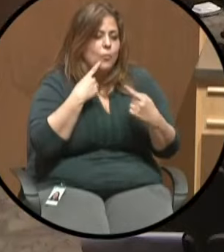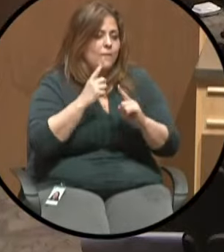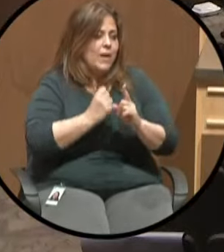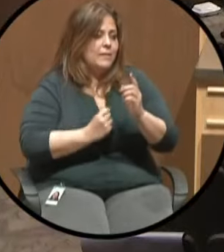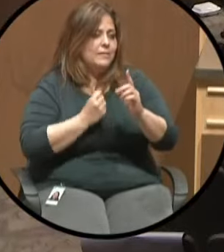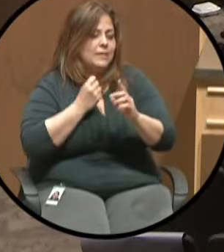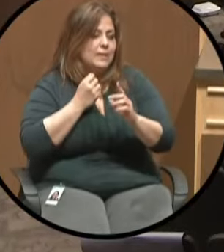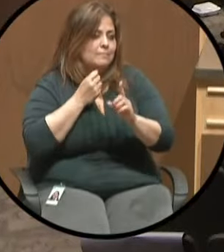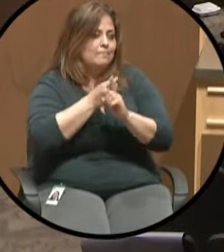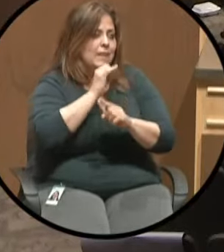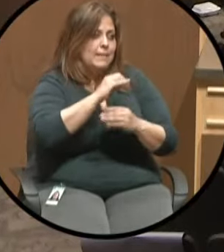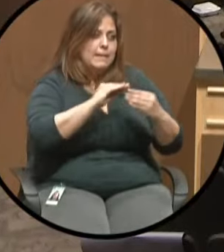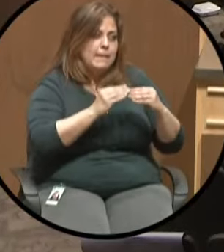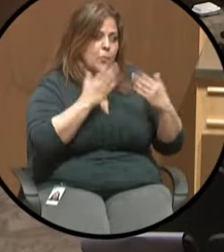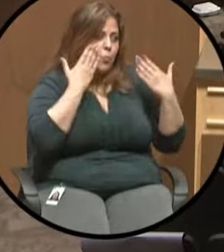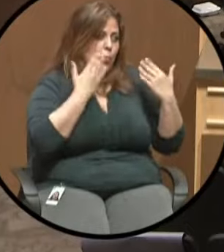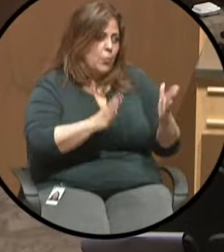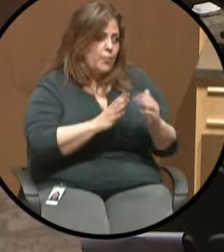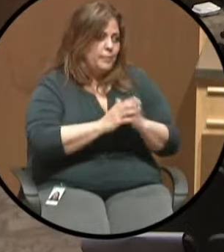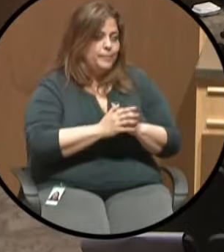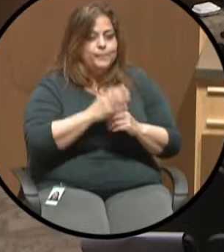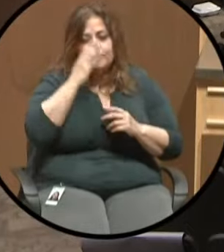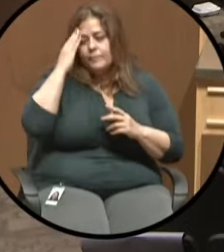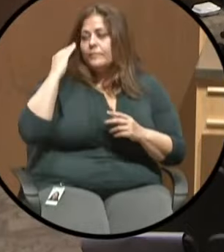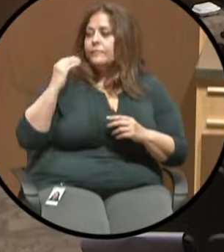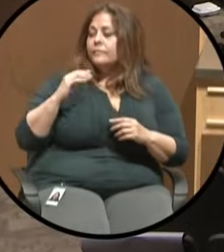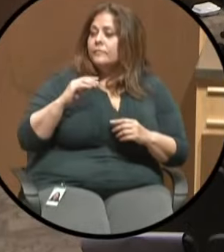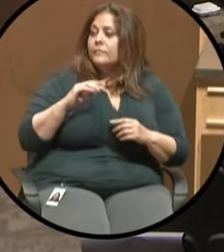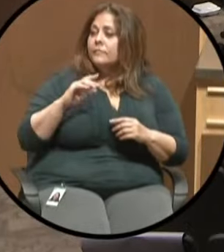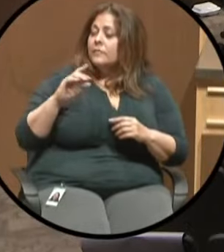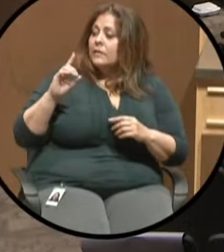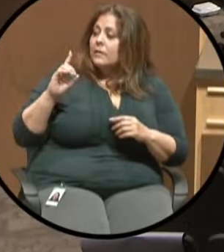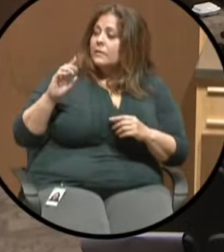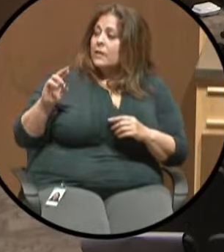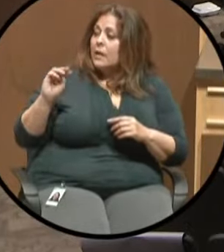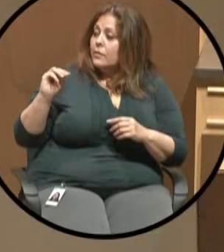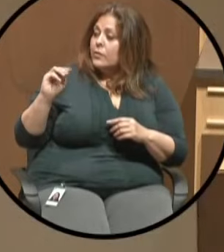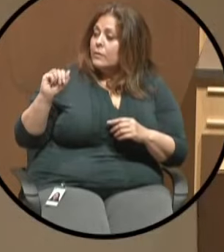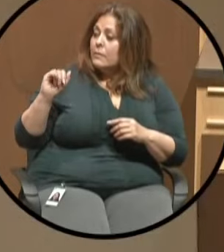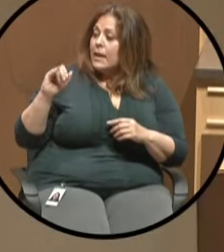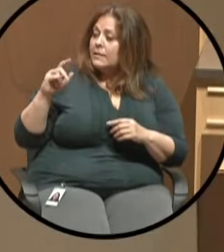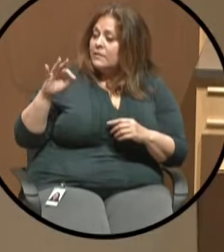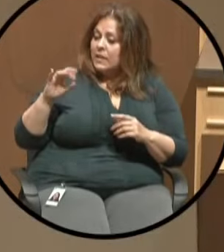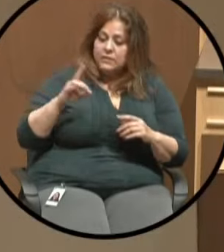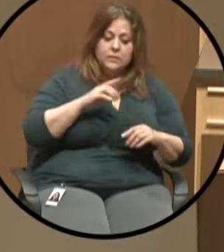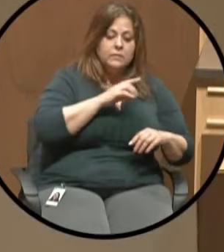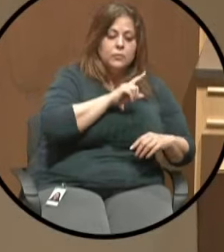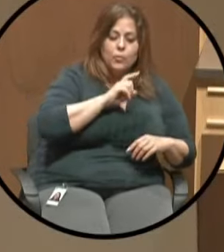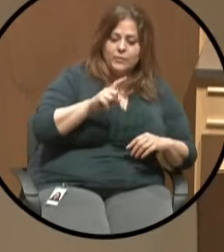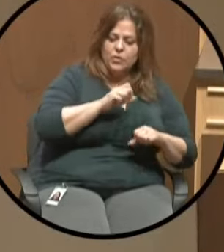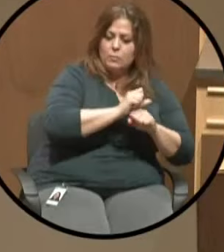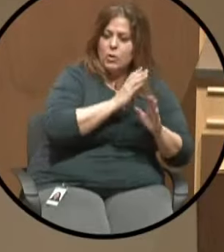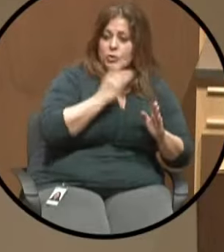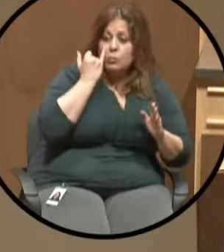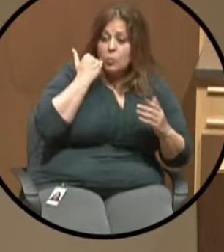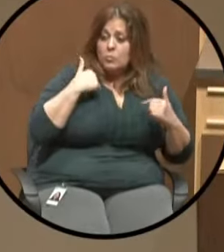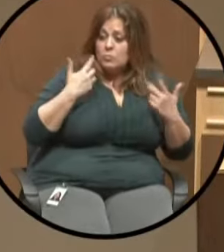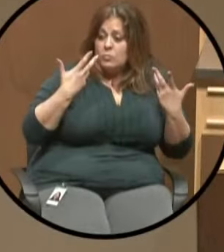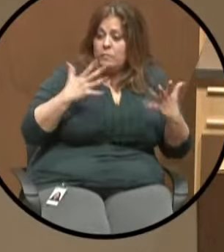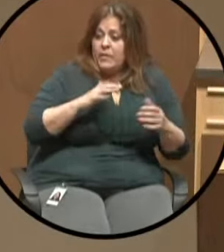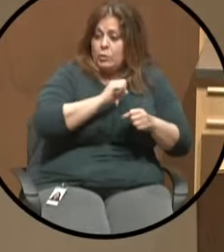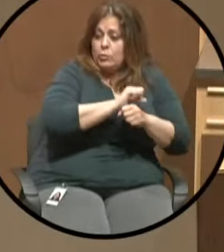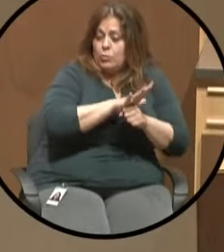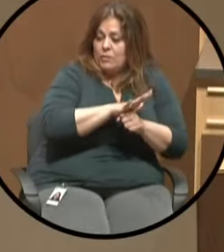Dr. Schwartz. Dr. Mansfield, Laurie, who is also an OCPS employee, says, if you have already had COVID,